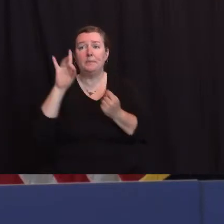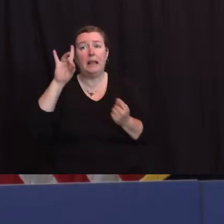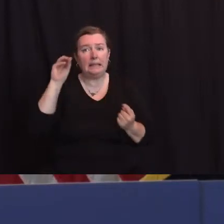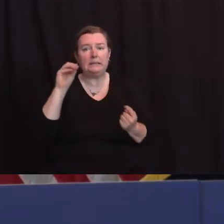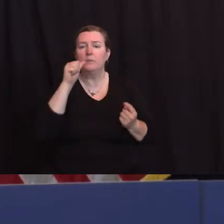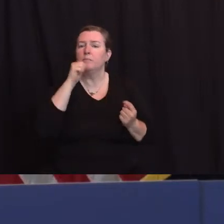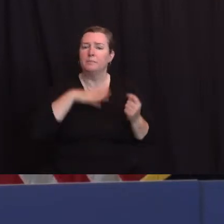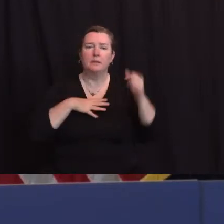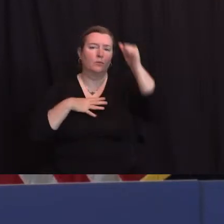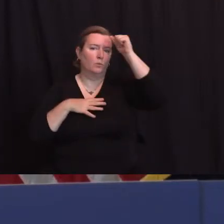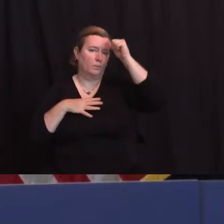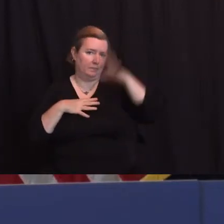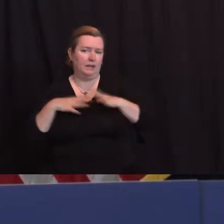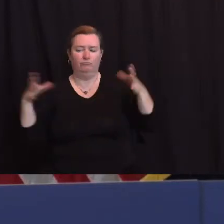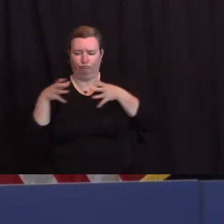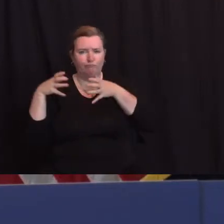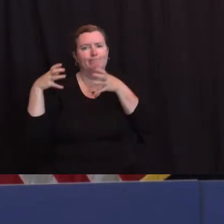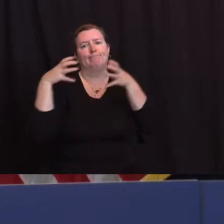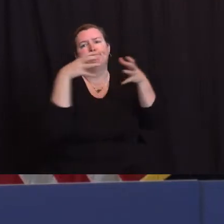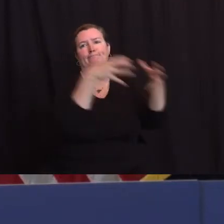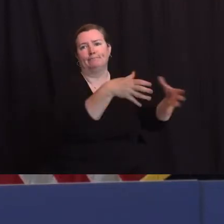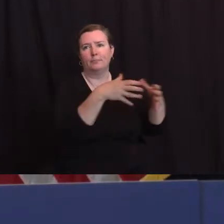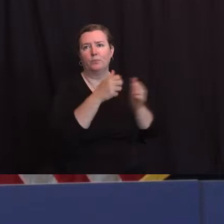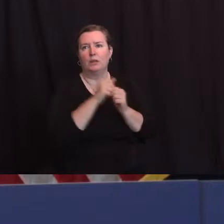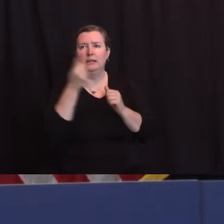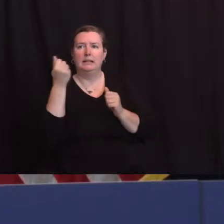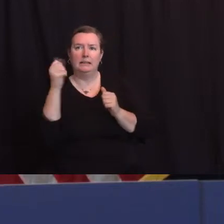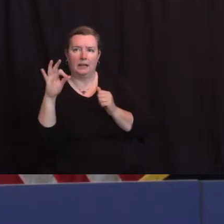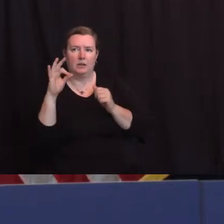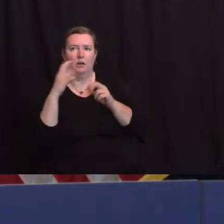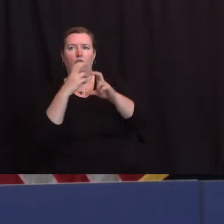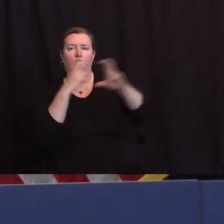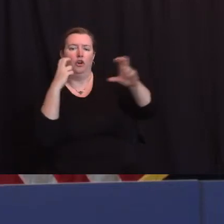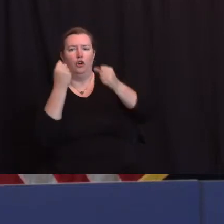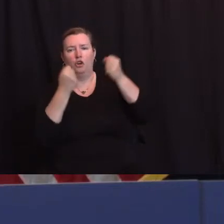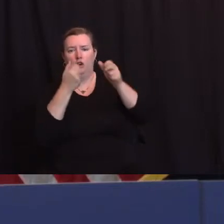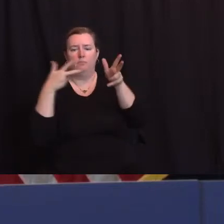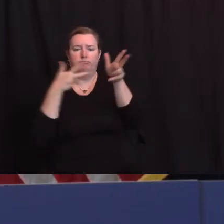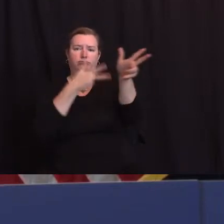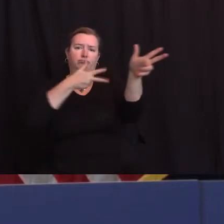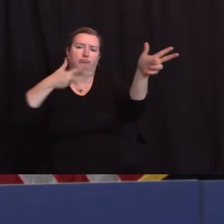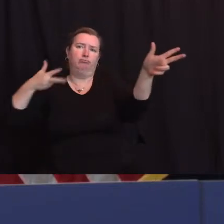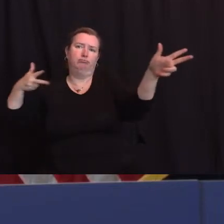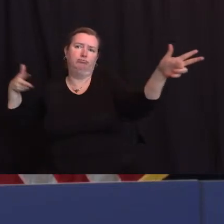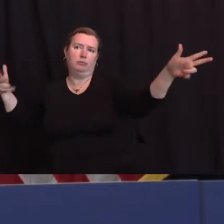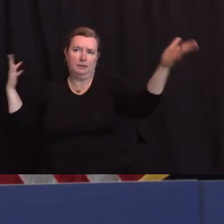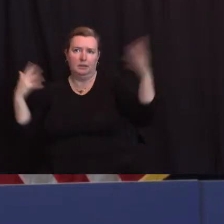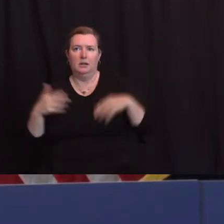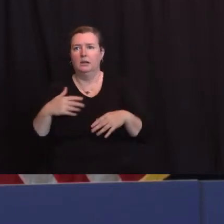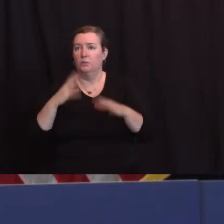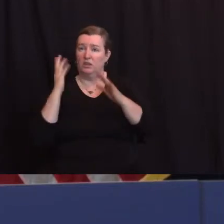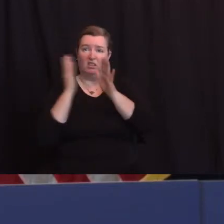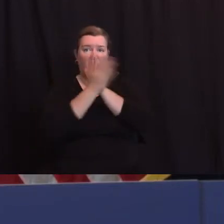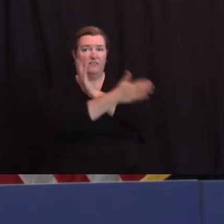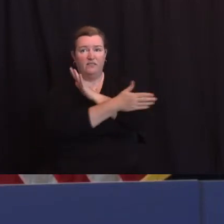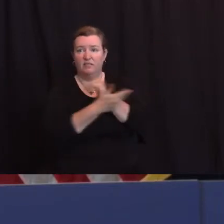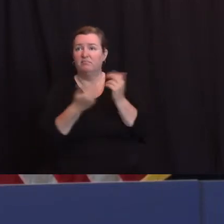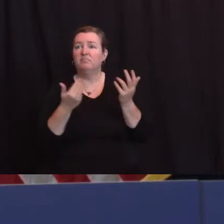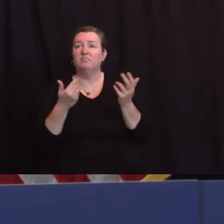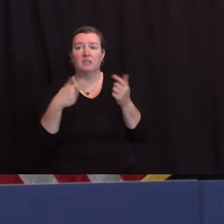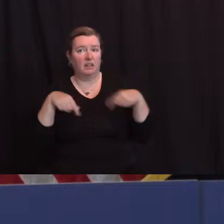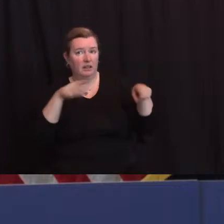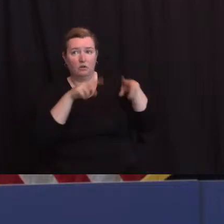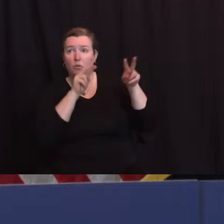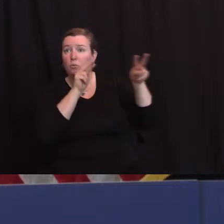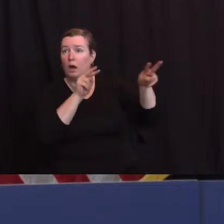They went down there with 19 vehicles. When I saw them off last week, I knew when they watched those towers come down that they wanted to be